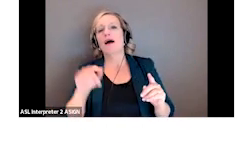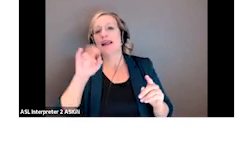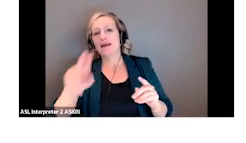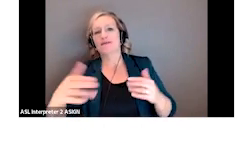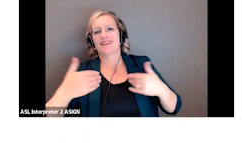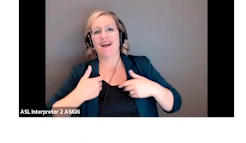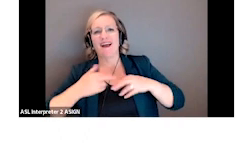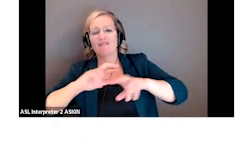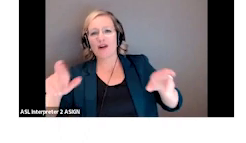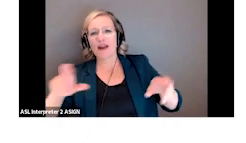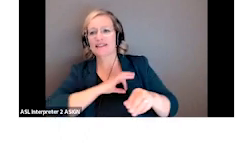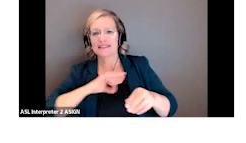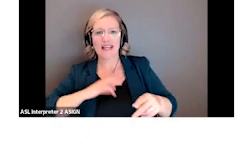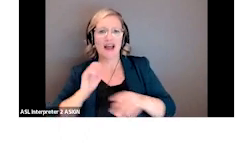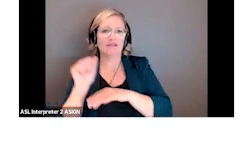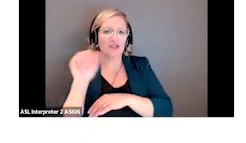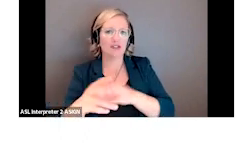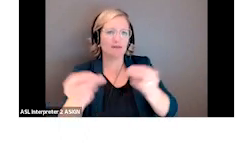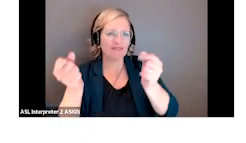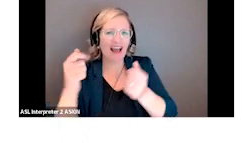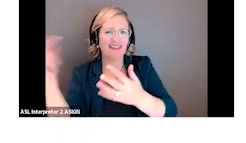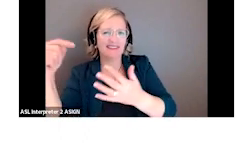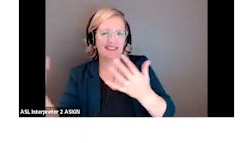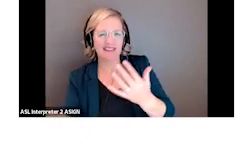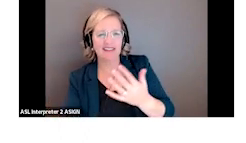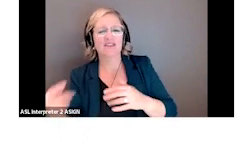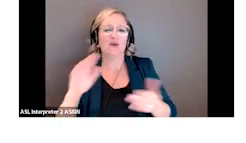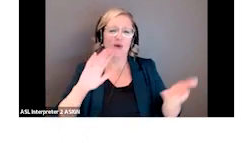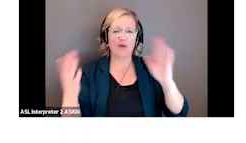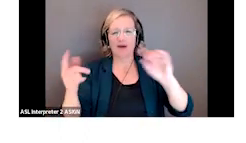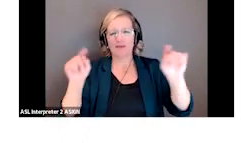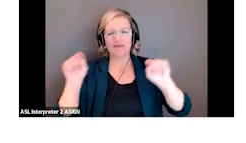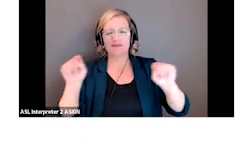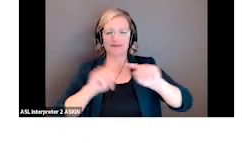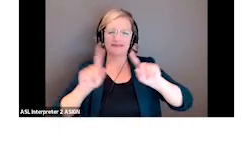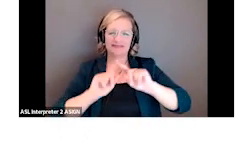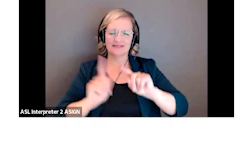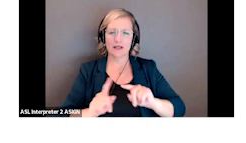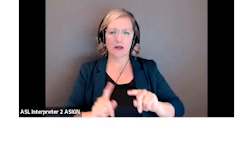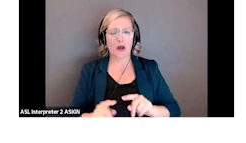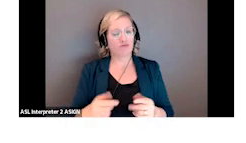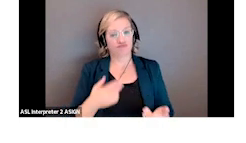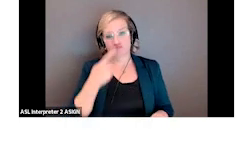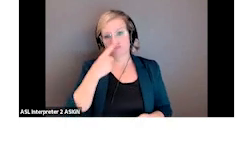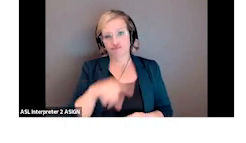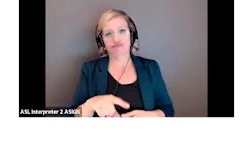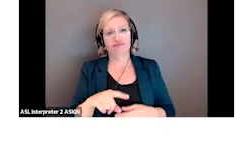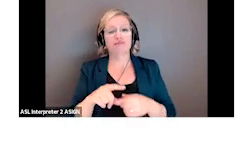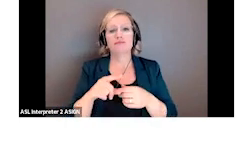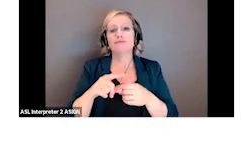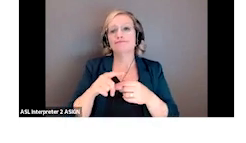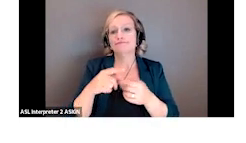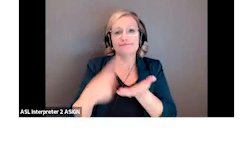ship instantaneously. So there's pros and cons. And I'm happy to go through any specific examples or product opportunities